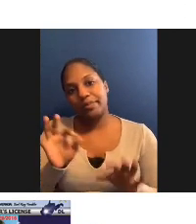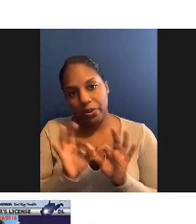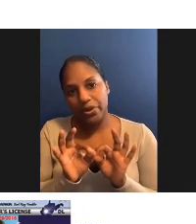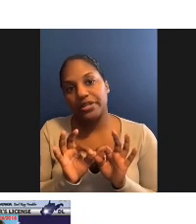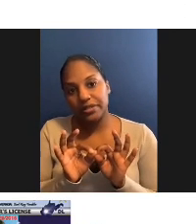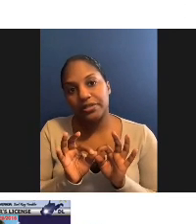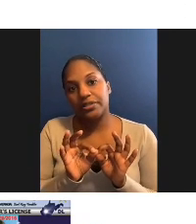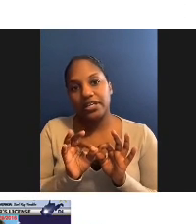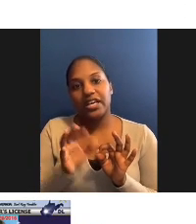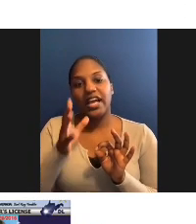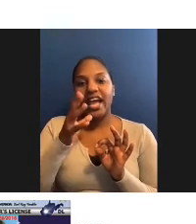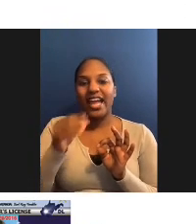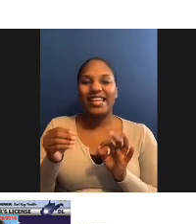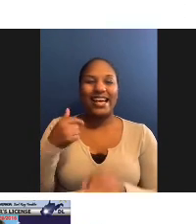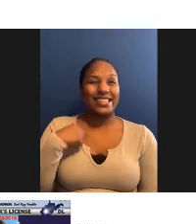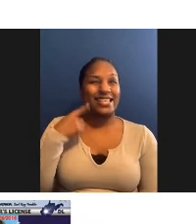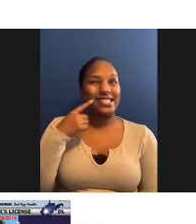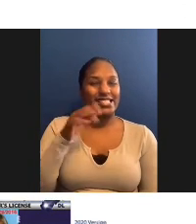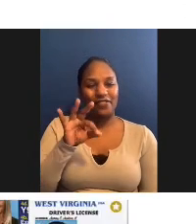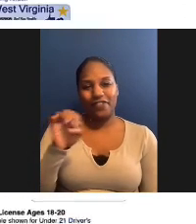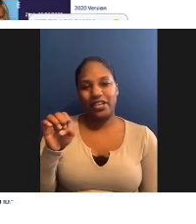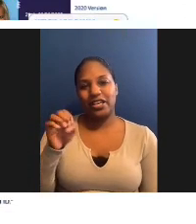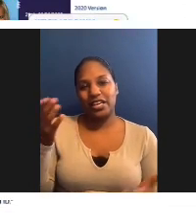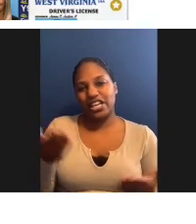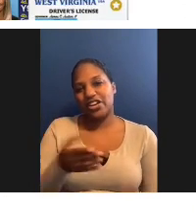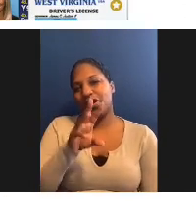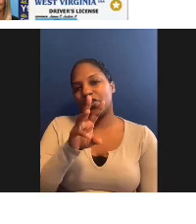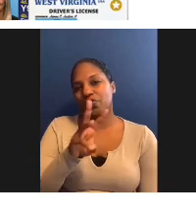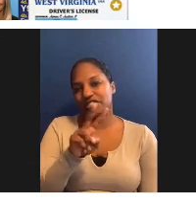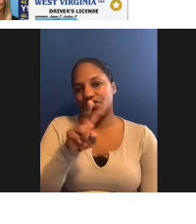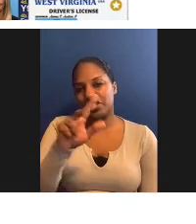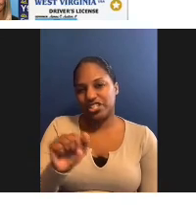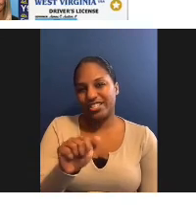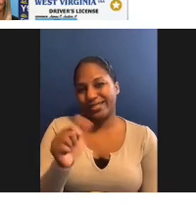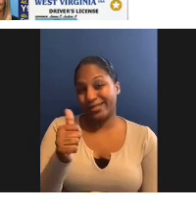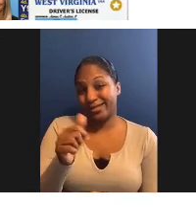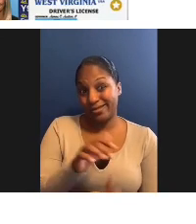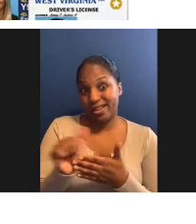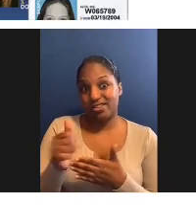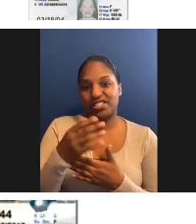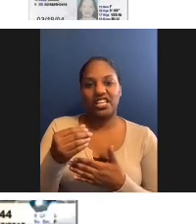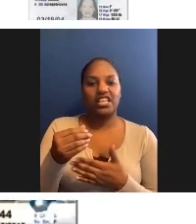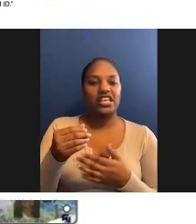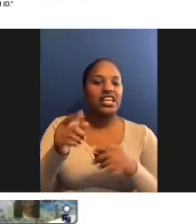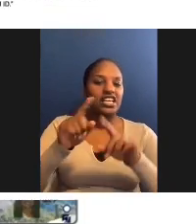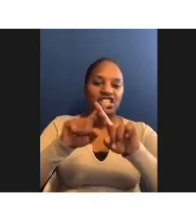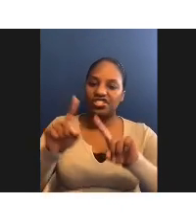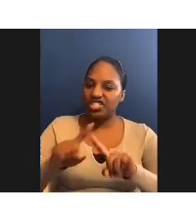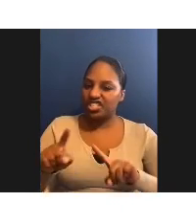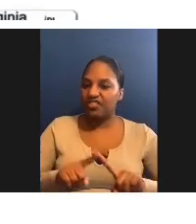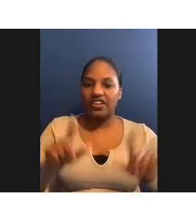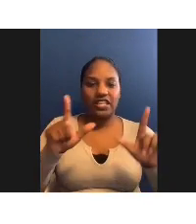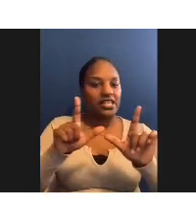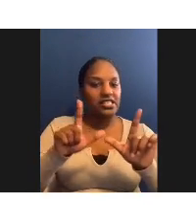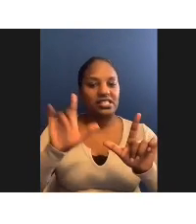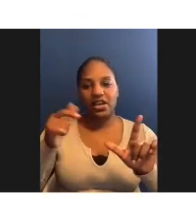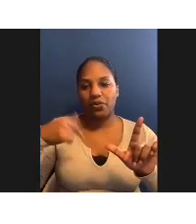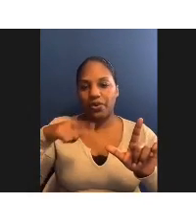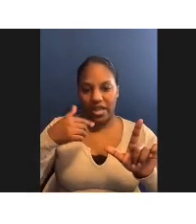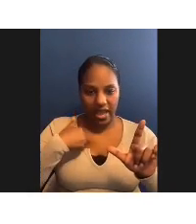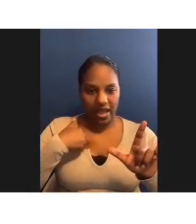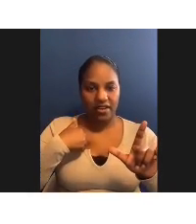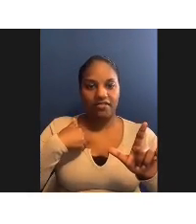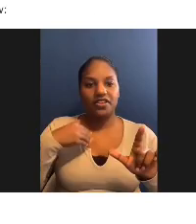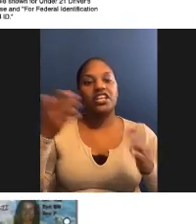There's a nominal fee. I think in West Virginia, it's $10. And here are all the different licenses that we have in